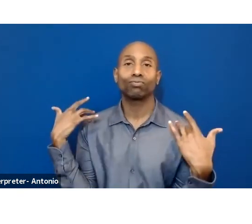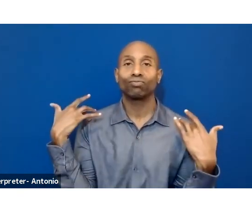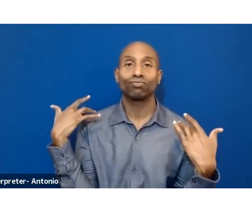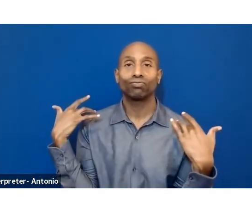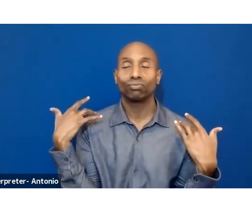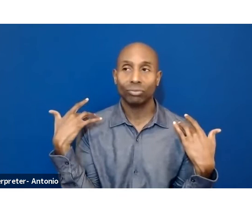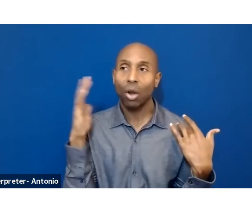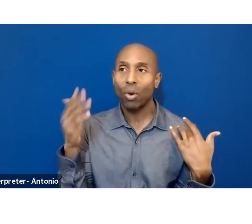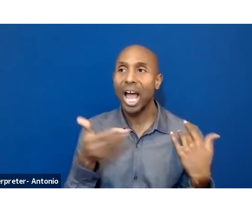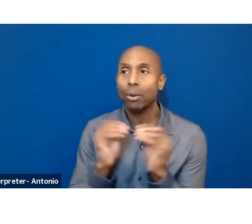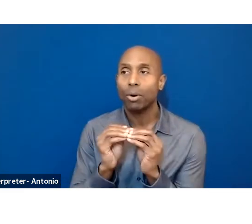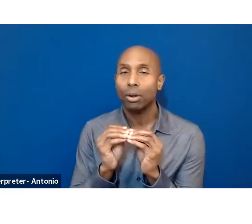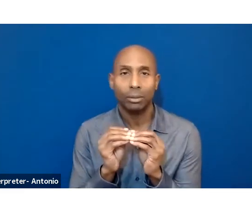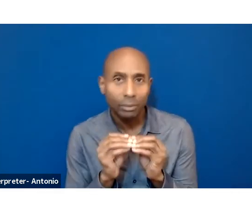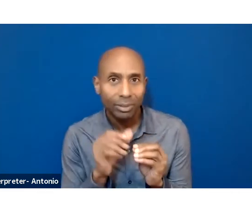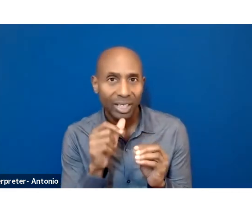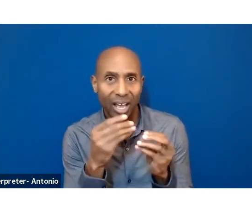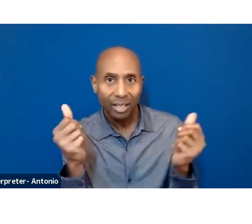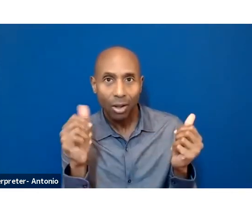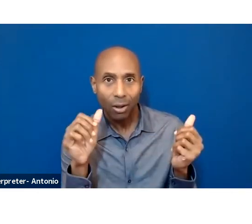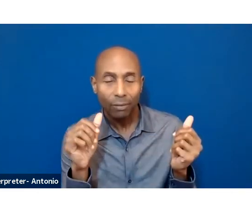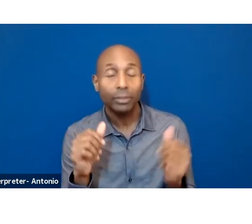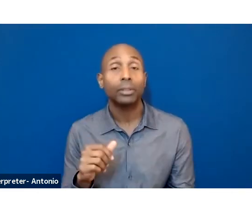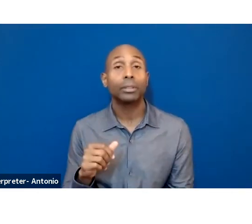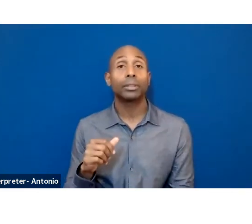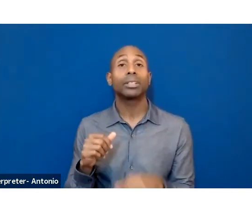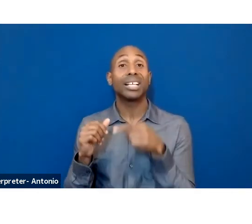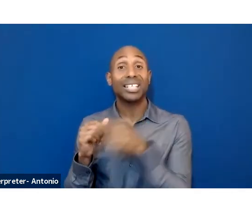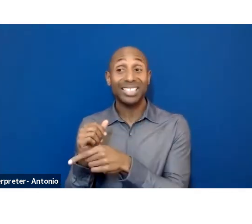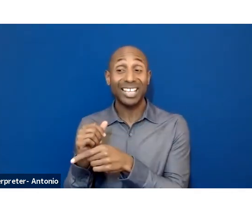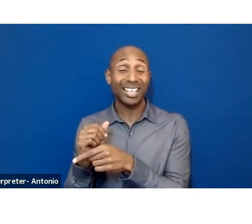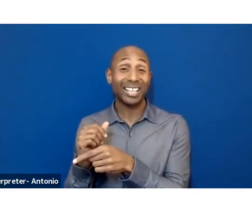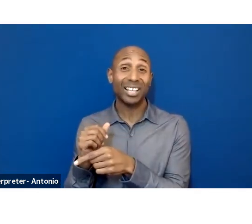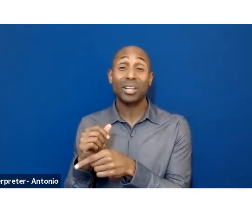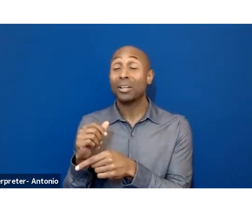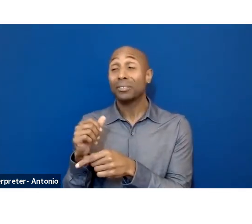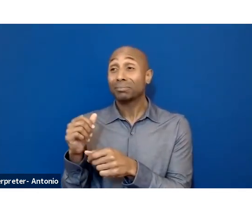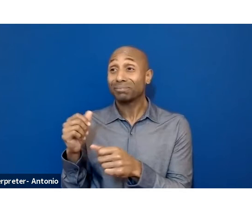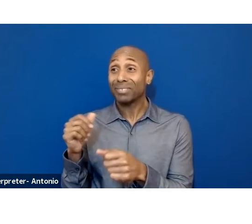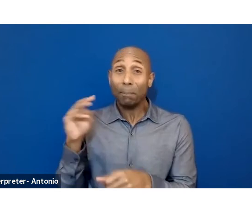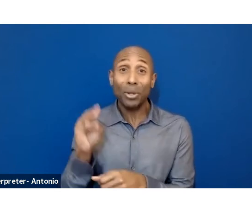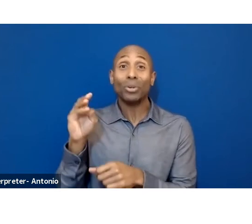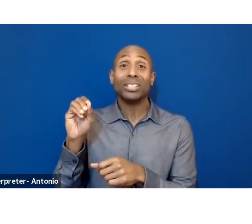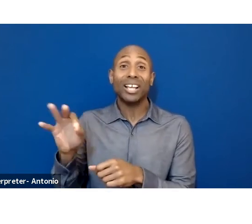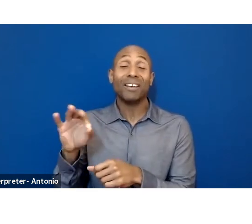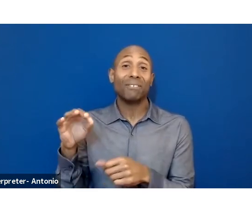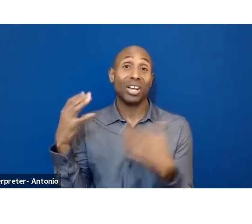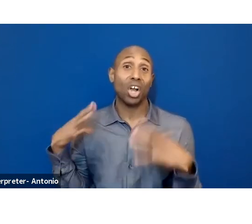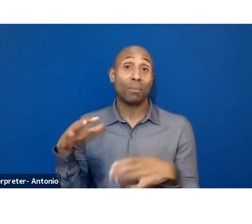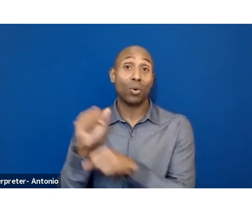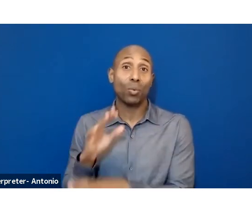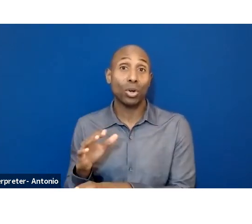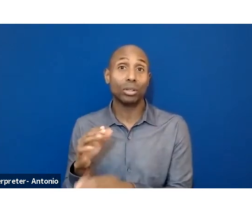waiting on and will likely not receive $12 billion in wages, right? That's